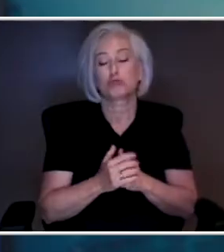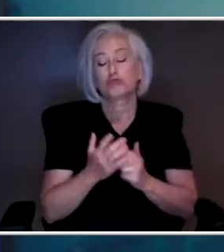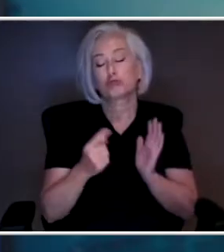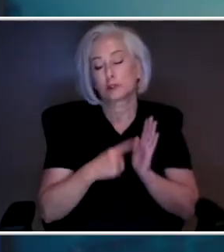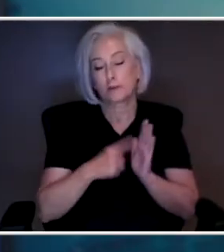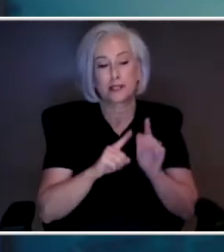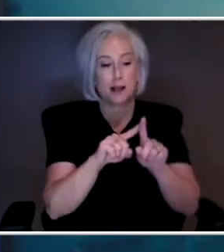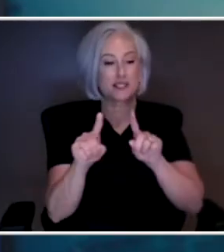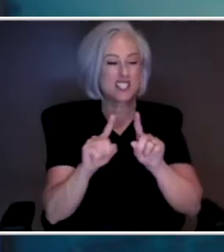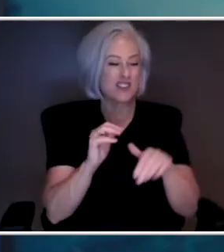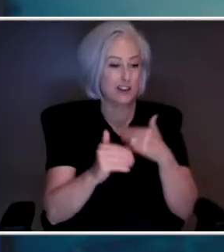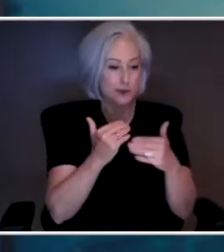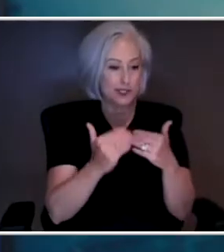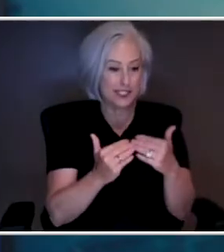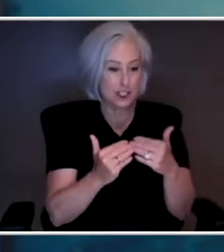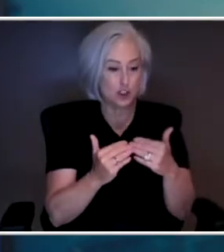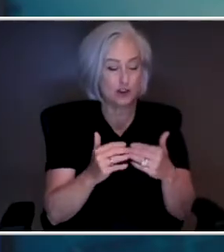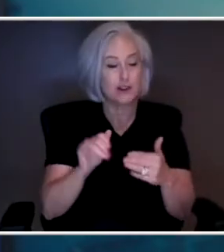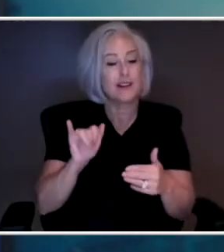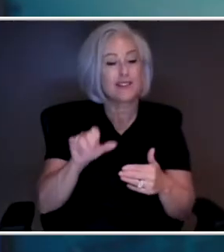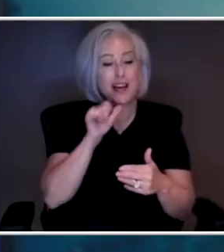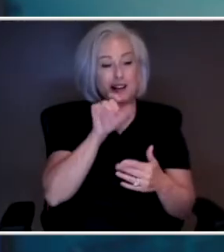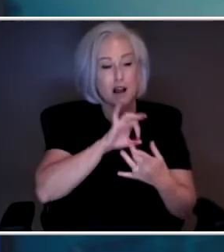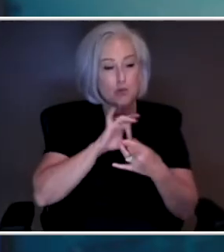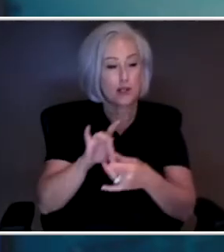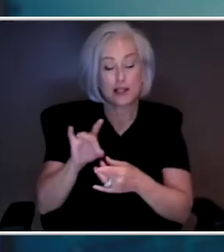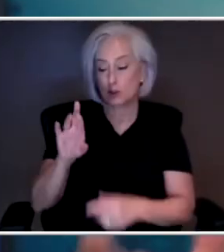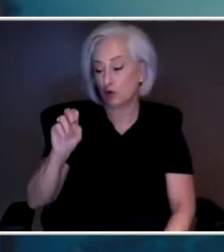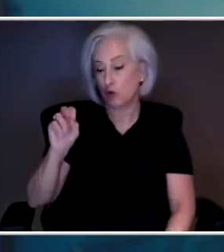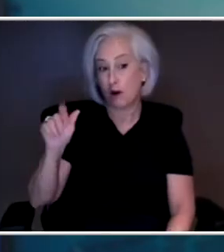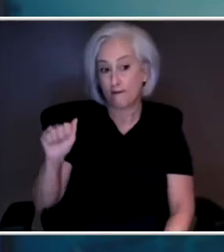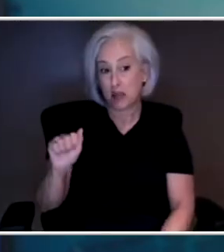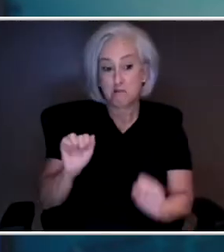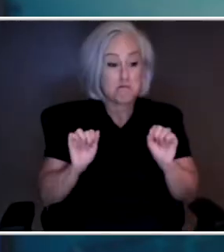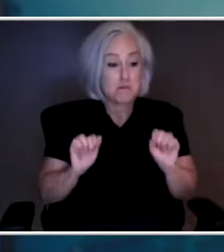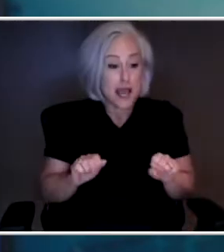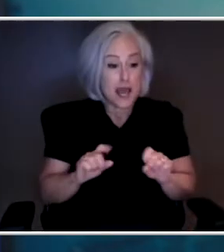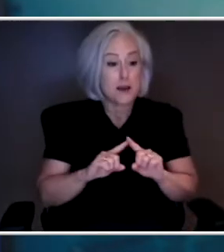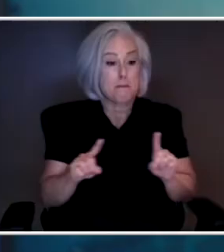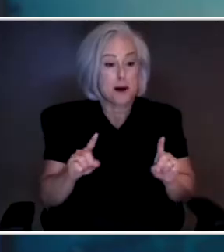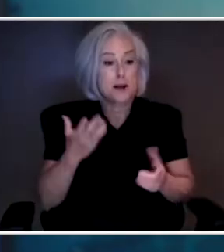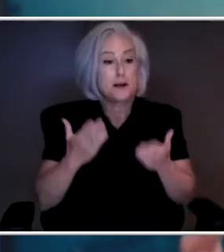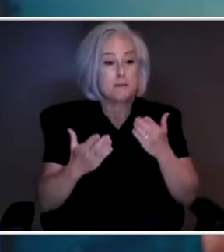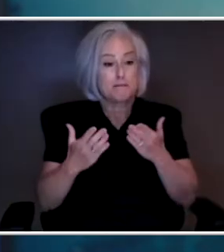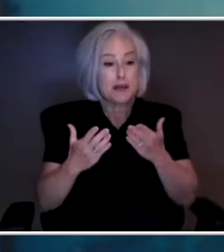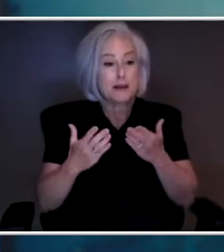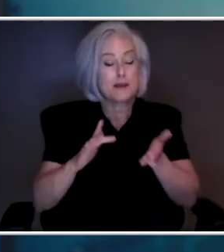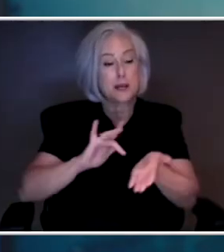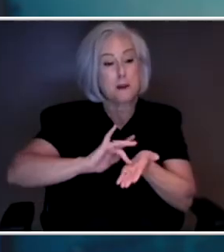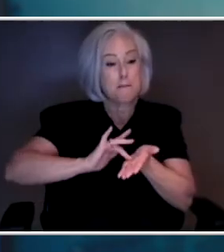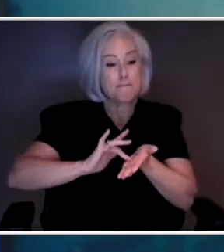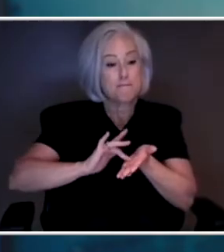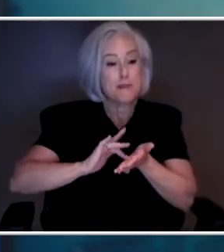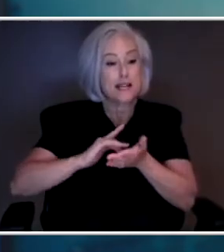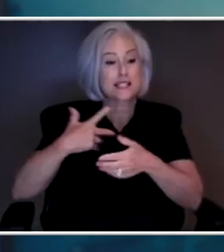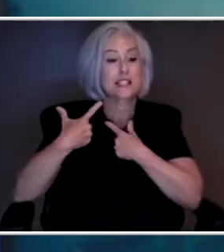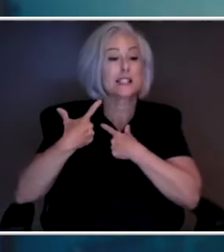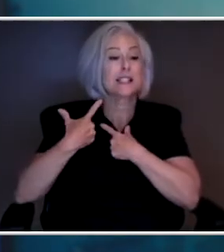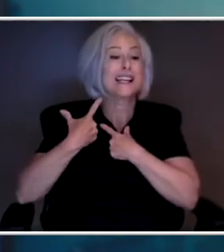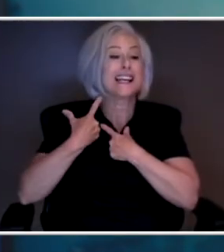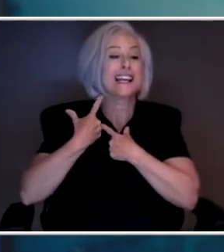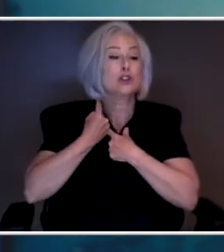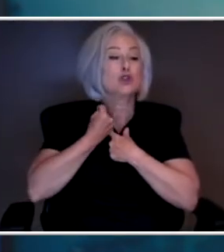It's not RFA specifically, it can be, but injecting medication inside of the cyst to get the shrink, to get the